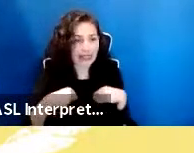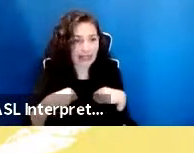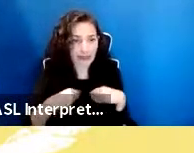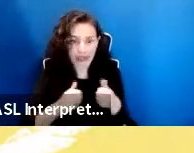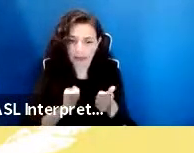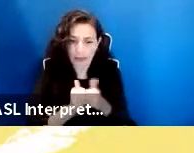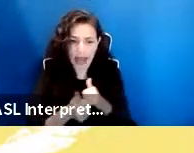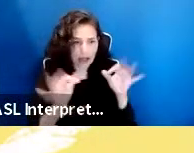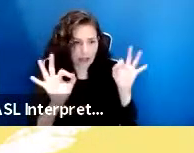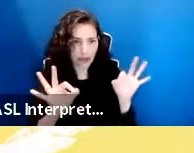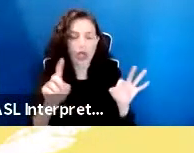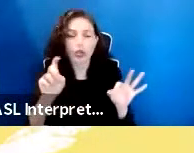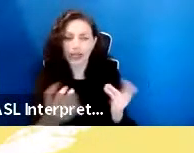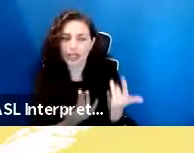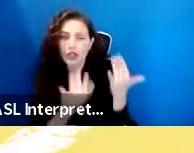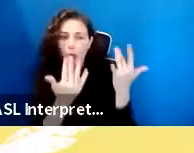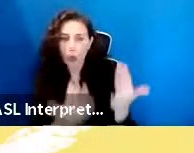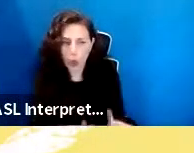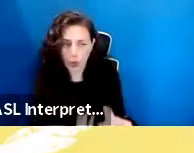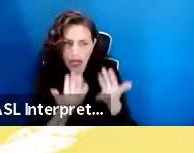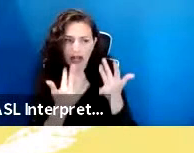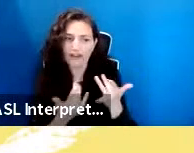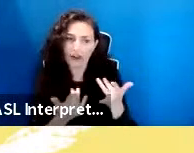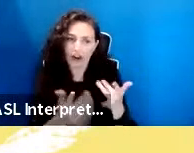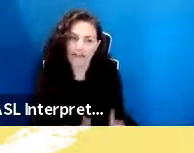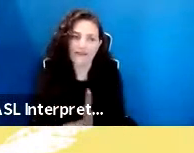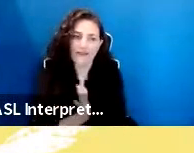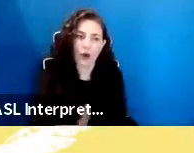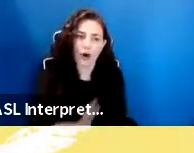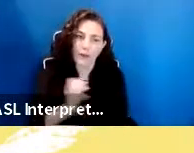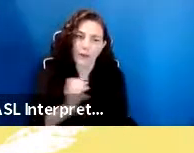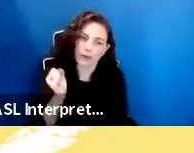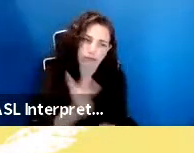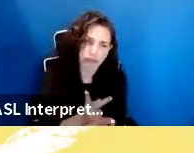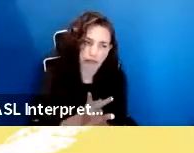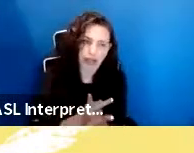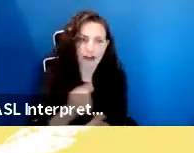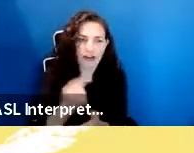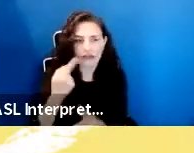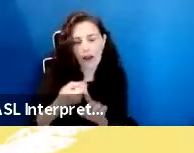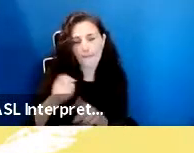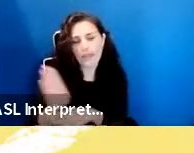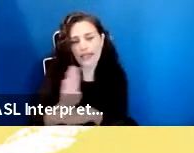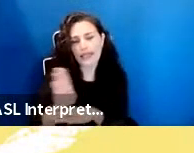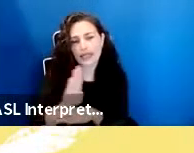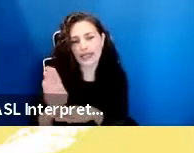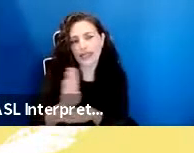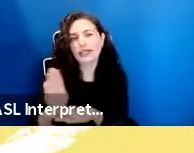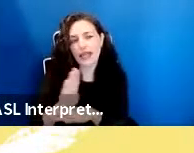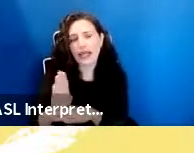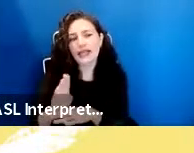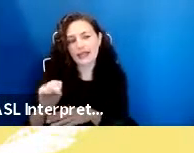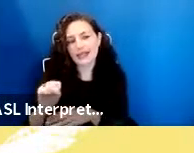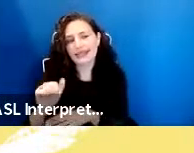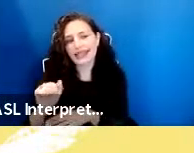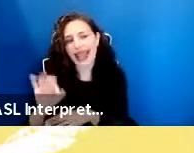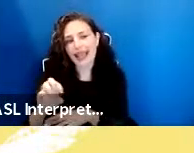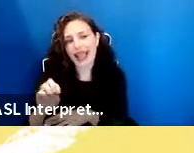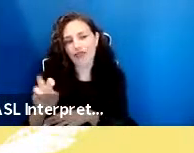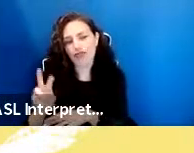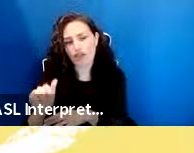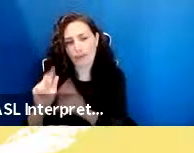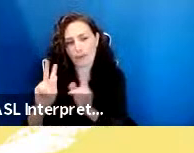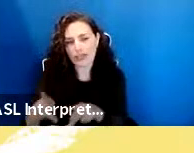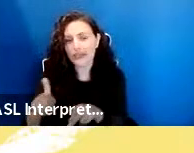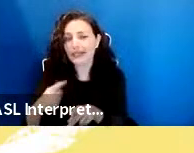clearance from your SAG-AFTRA business representative that says you are good to go, and they will hand you over the